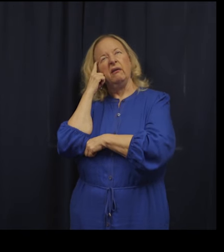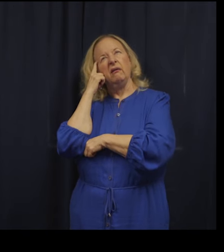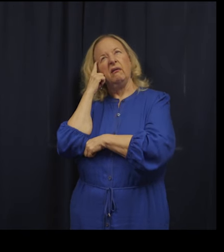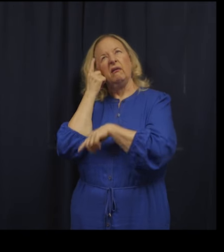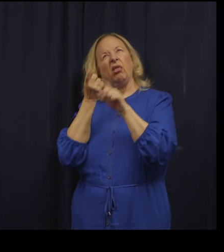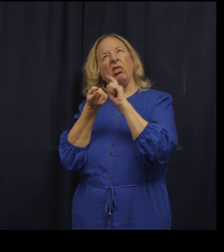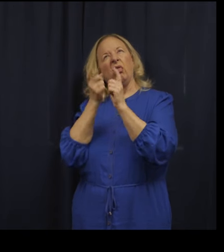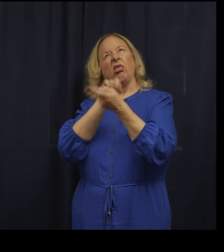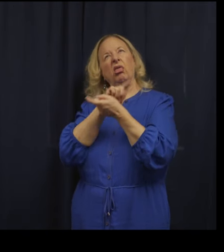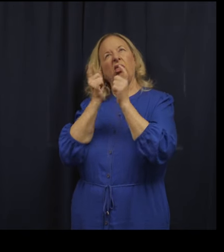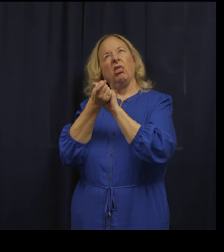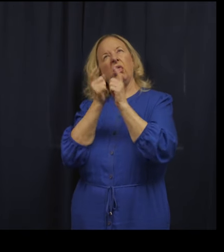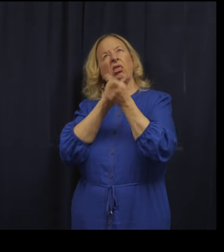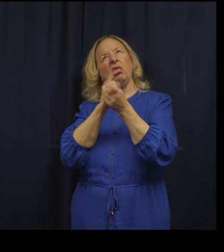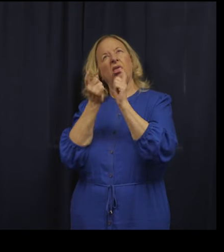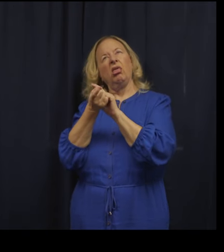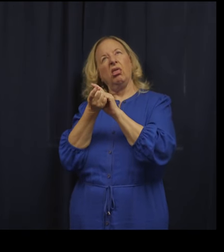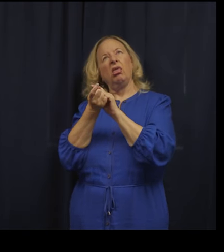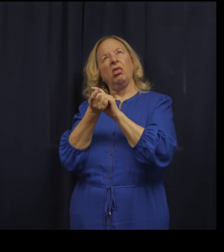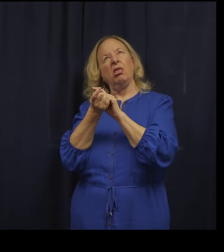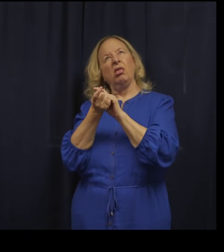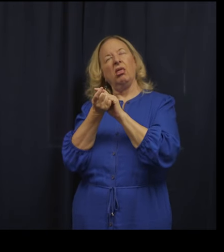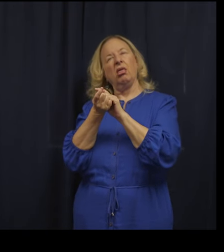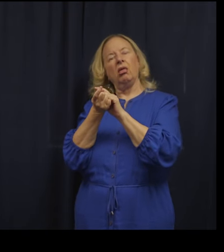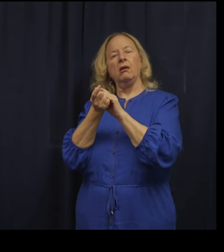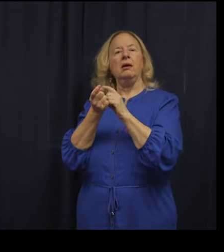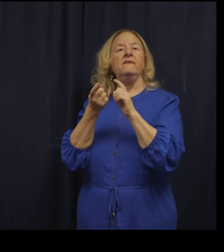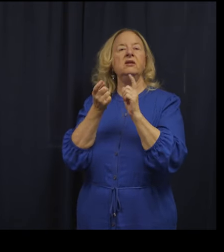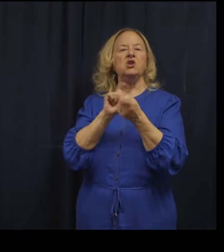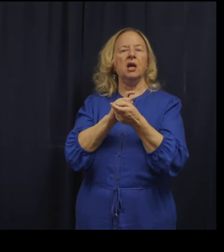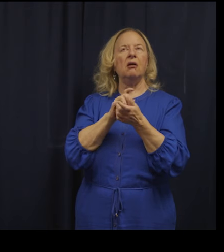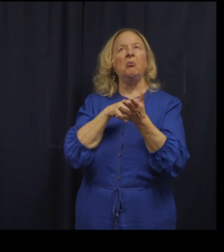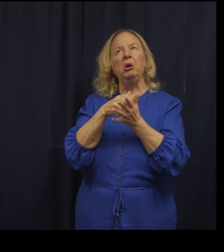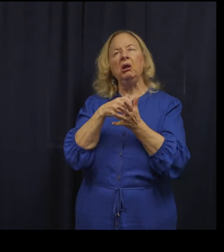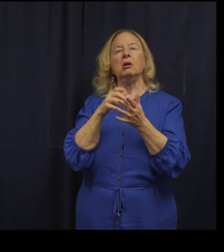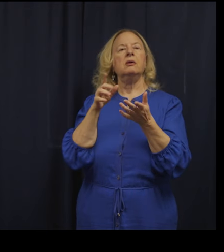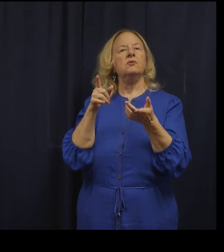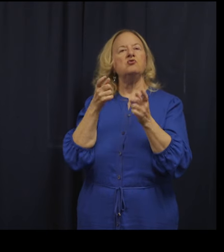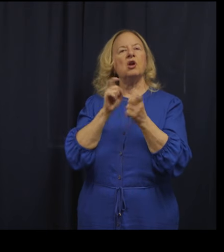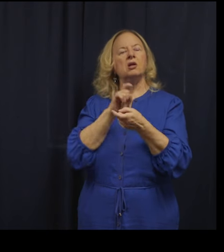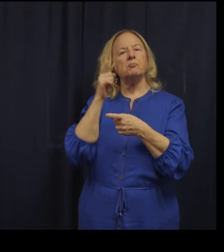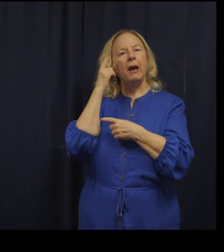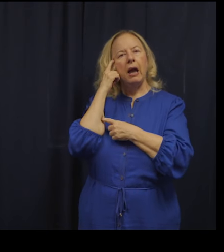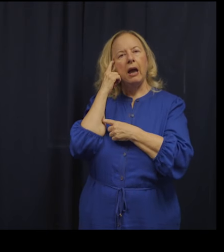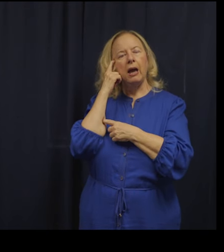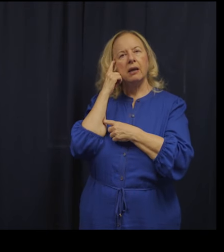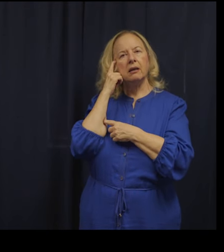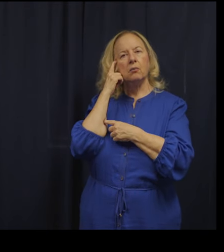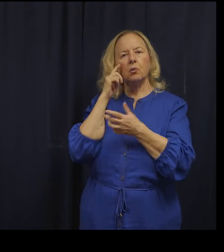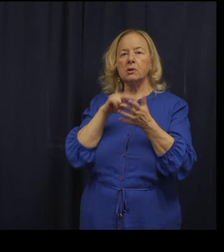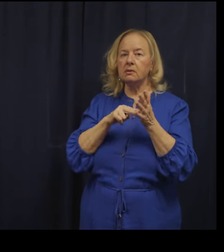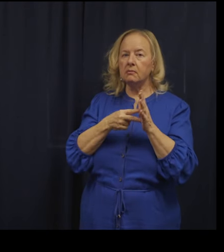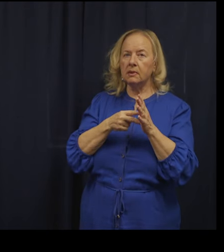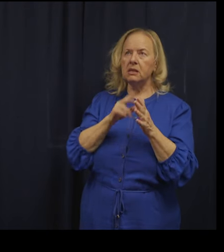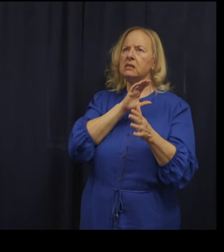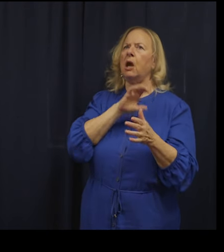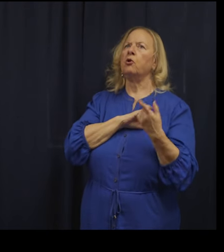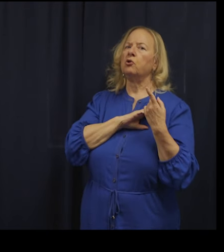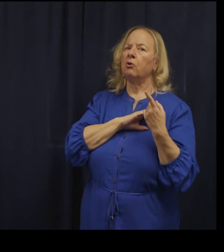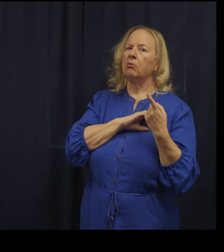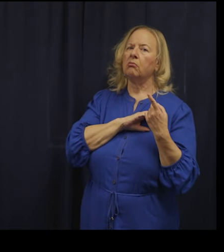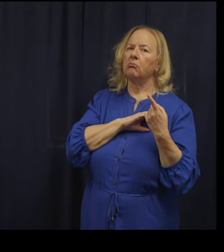fickle. So if God said something and then he changes his mind, what does that do his